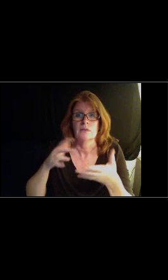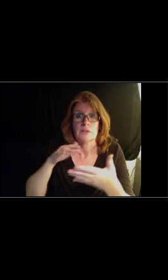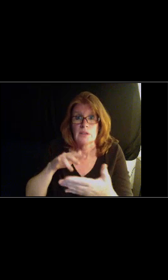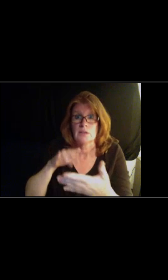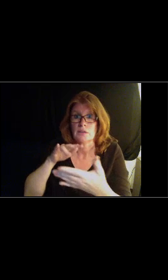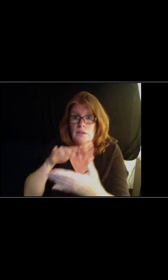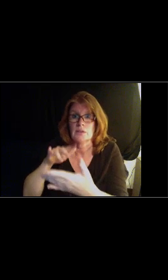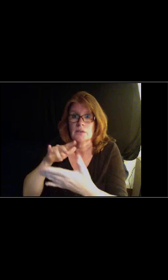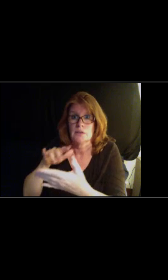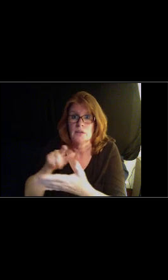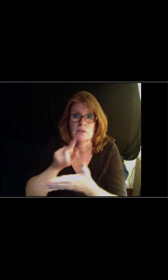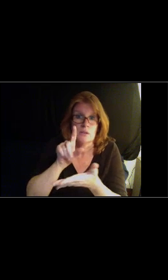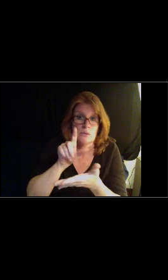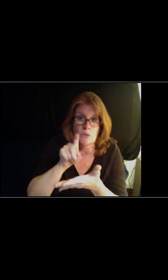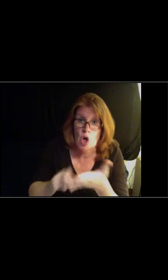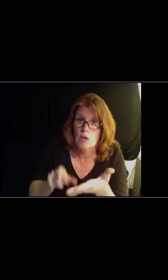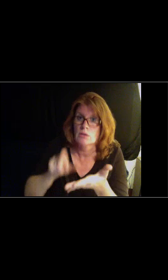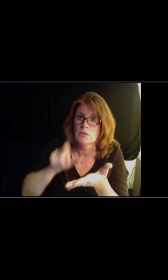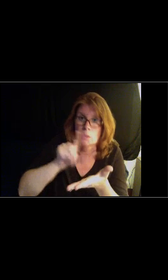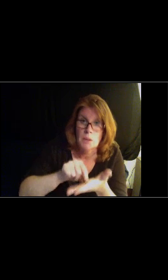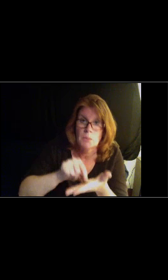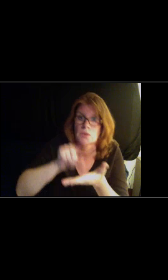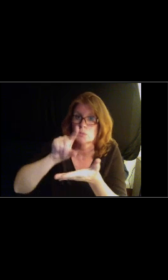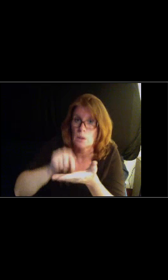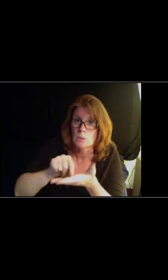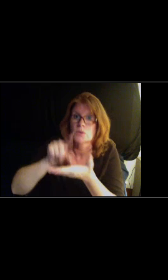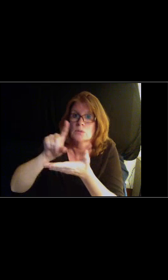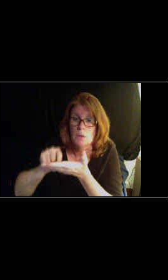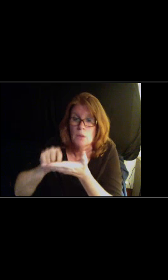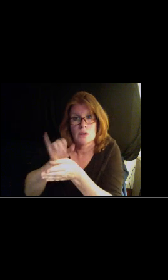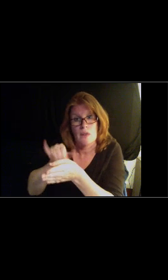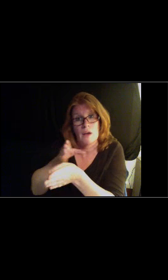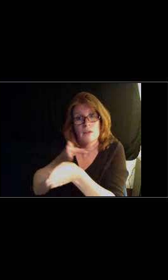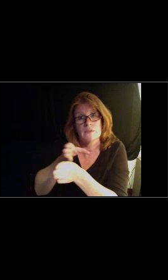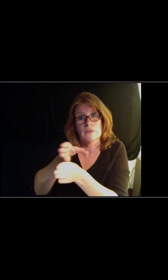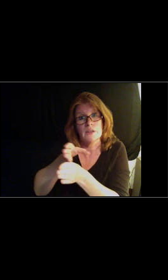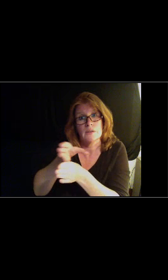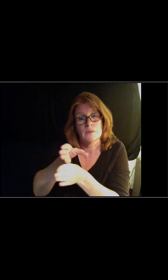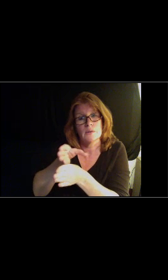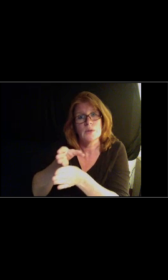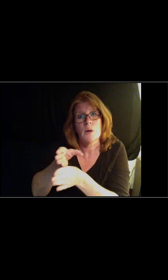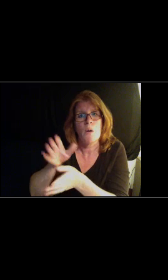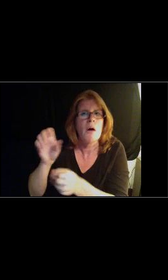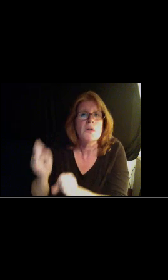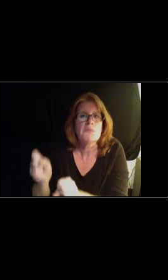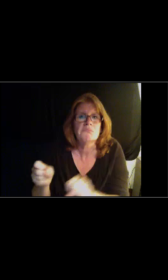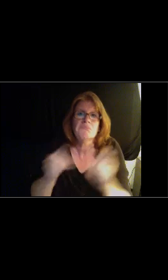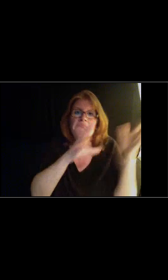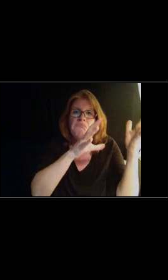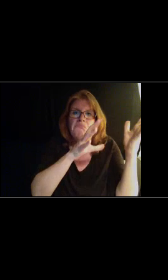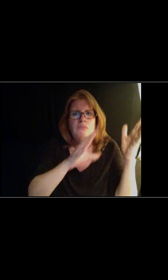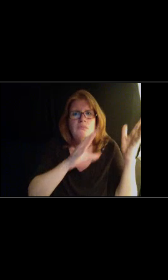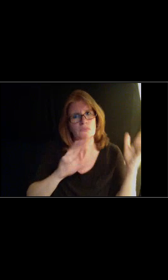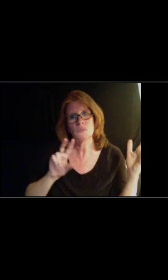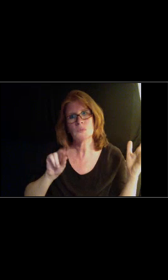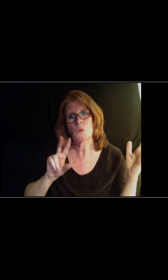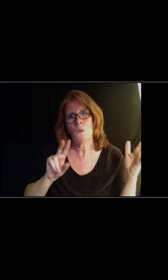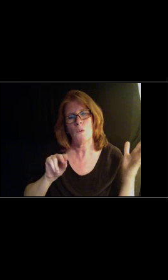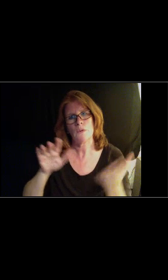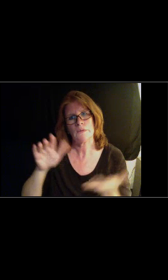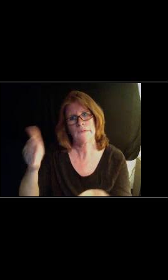for multitudes of years, and descriptive ethics have published a wide variety of ethics within that